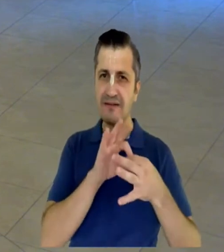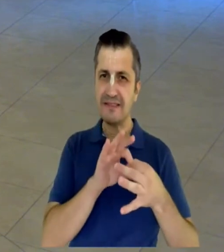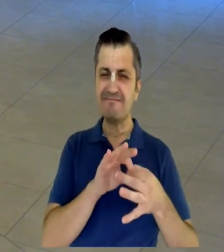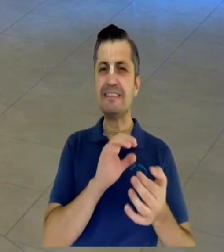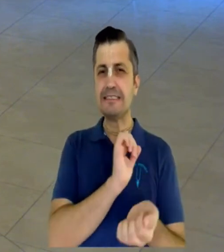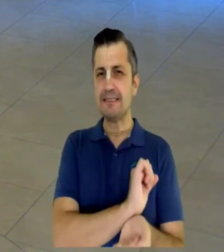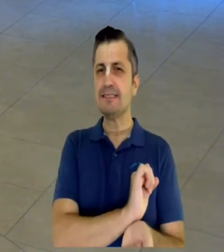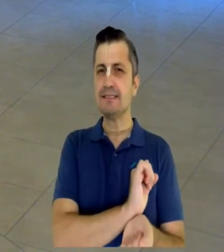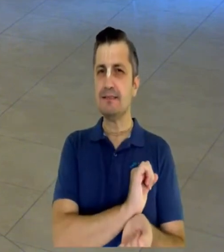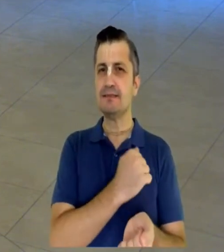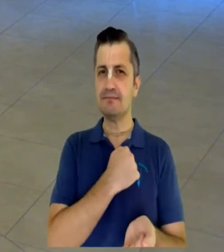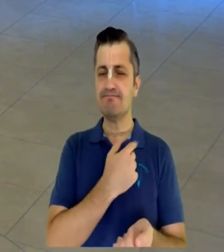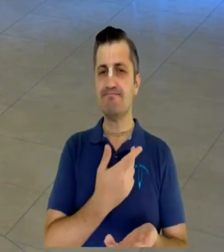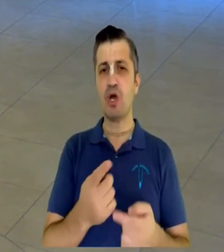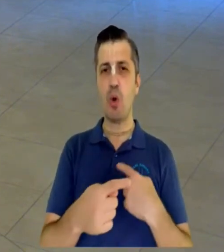because we're here,